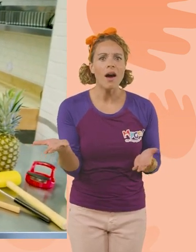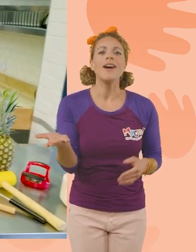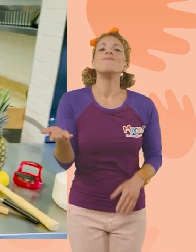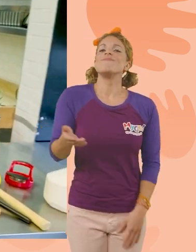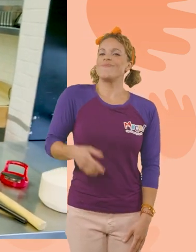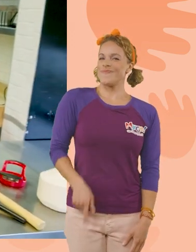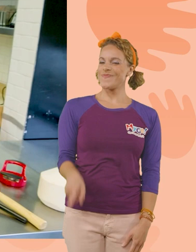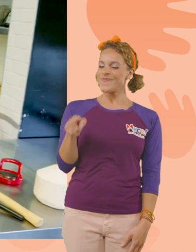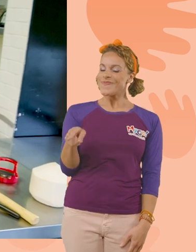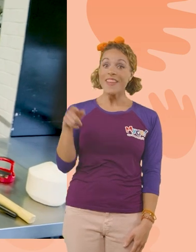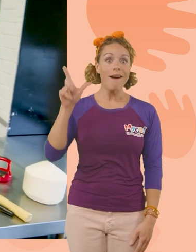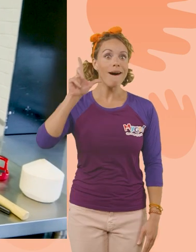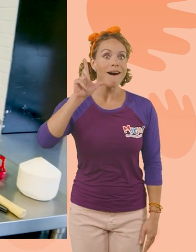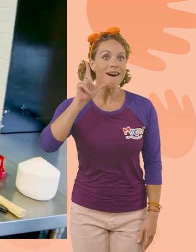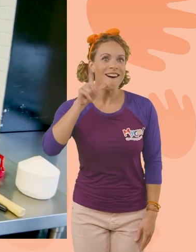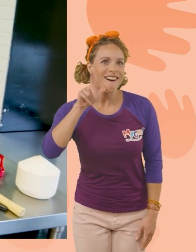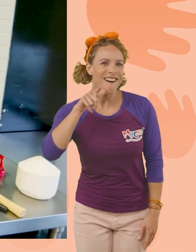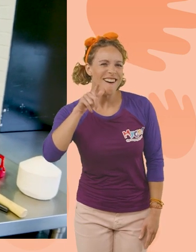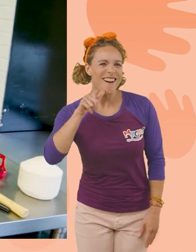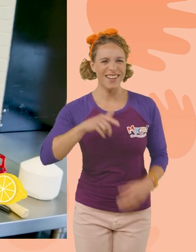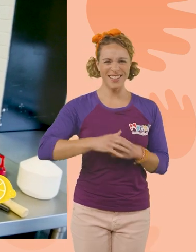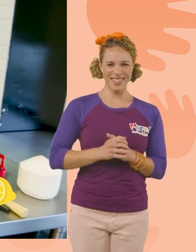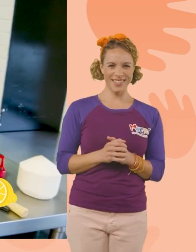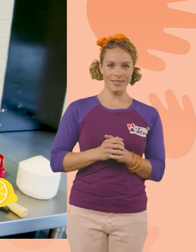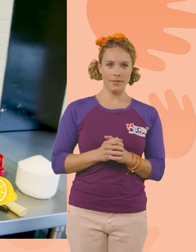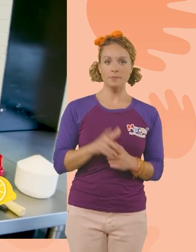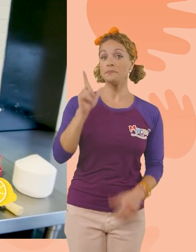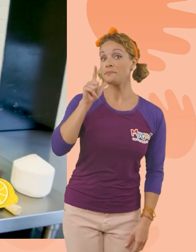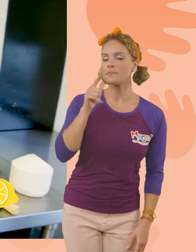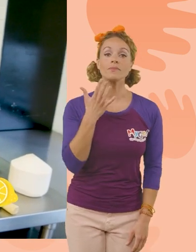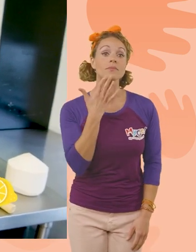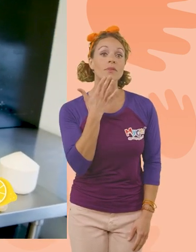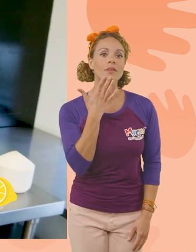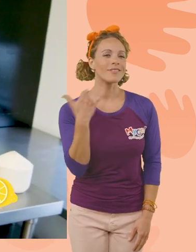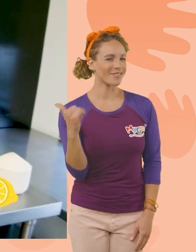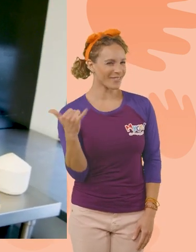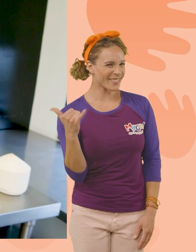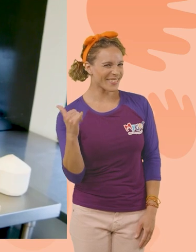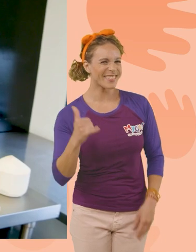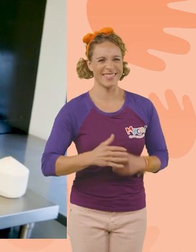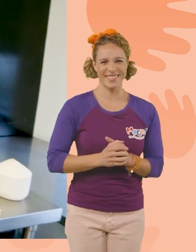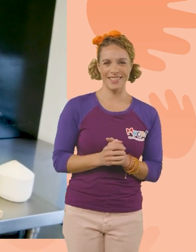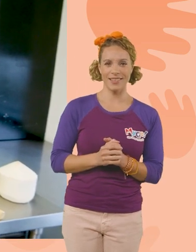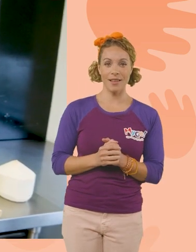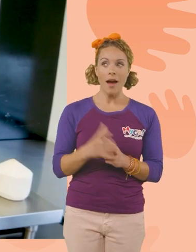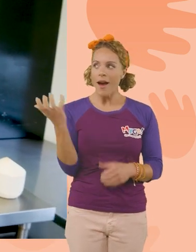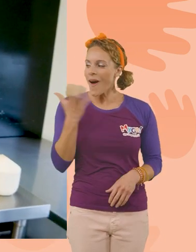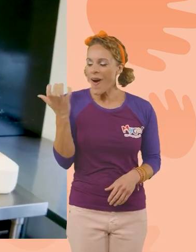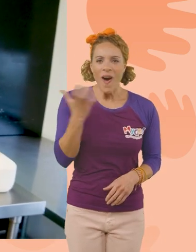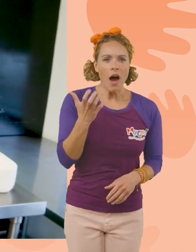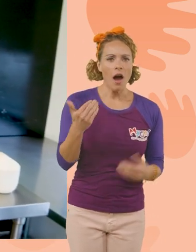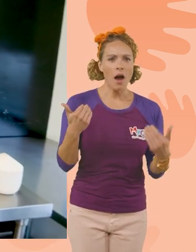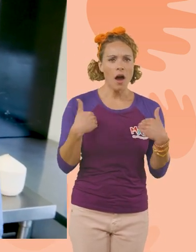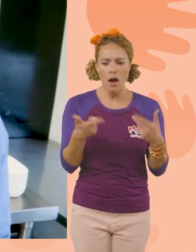out. Yeah, these are lemons. Lemons are the color yellow. Wow, and